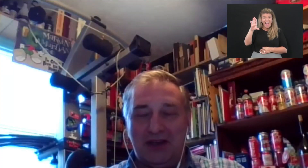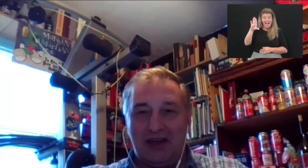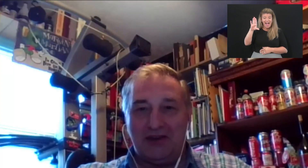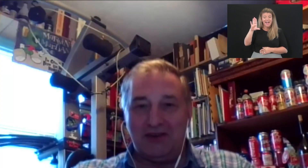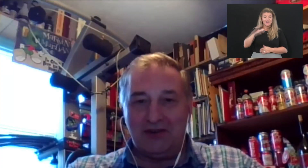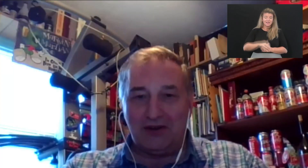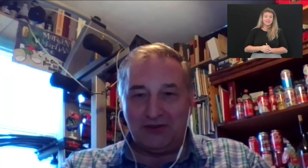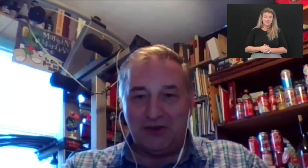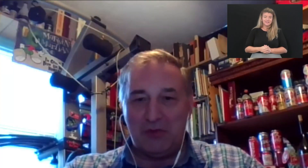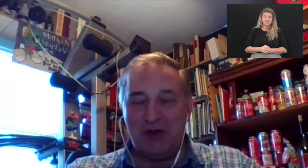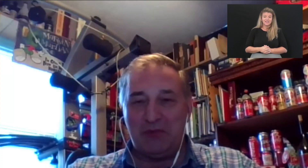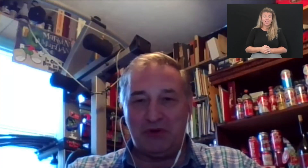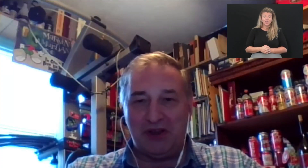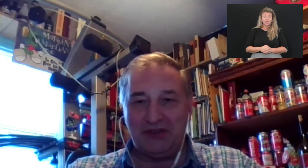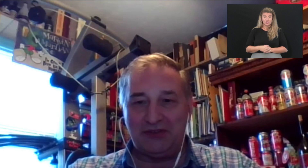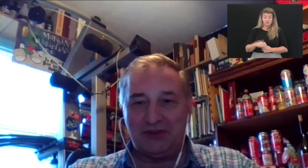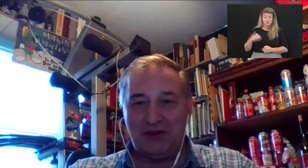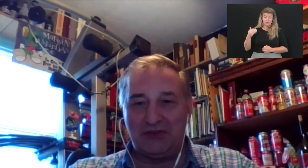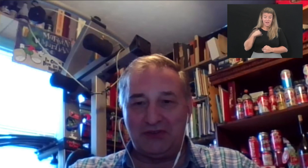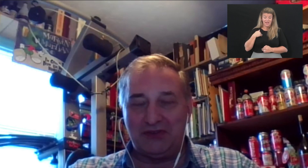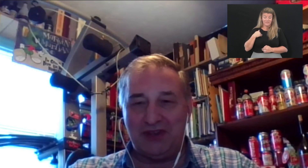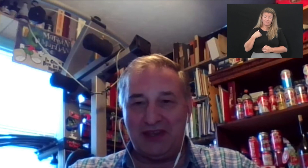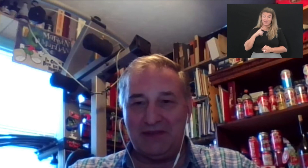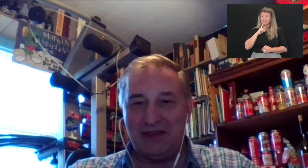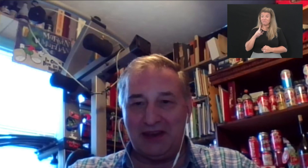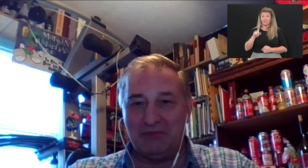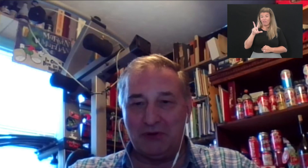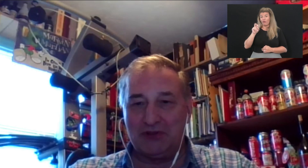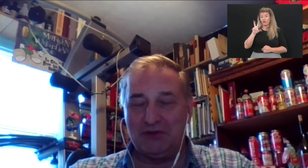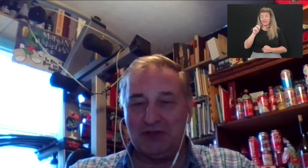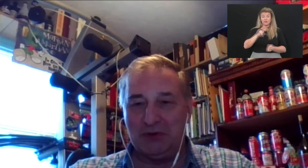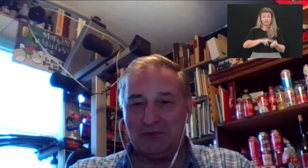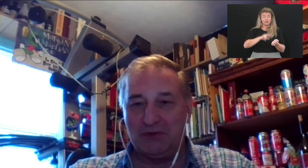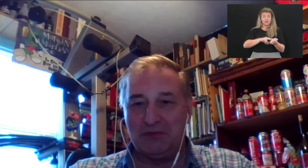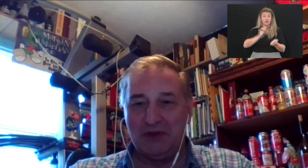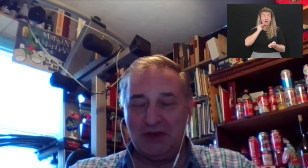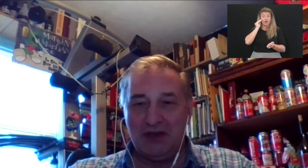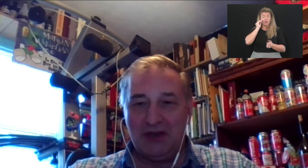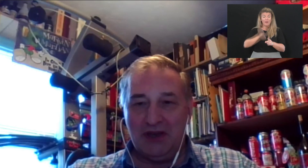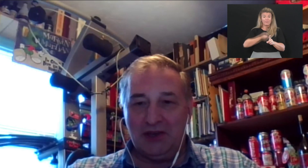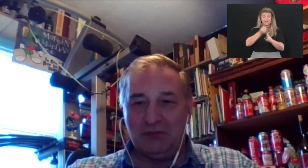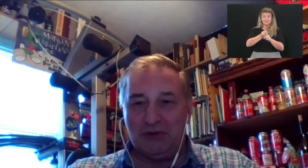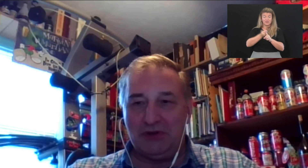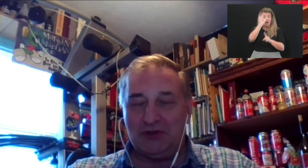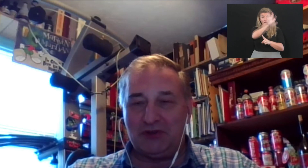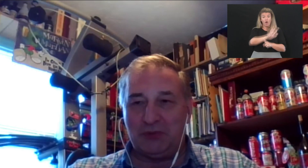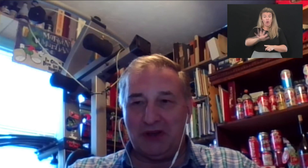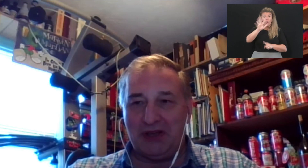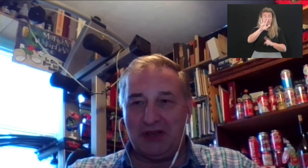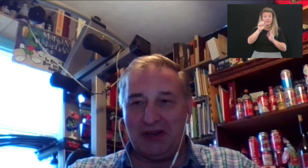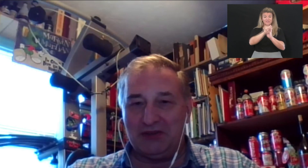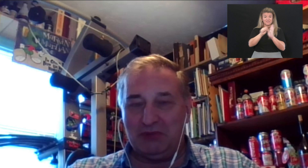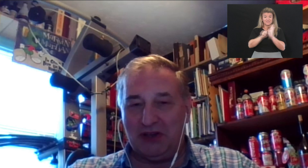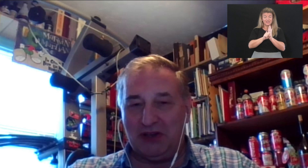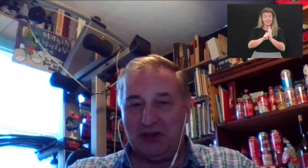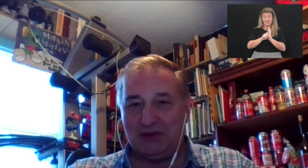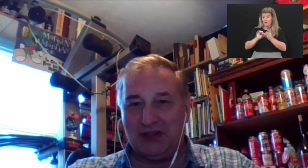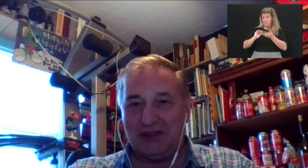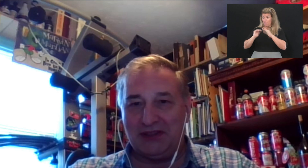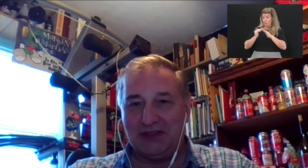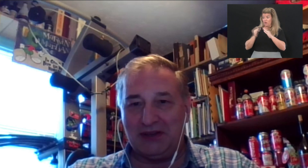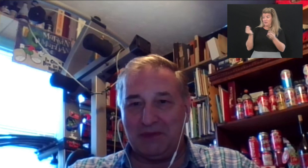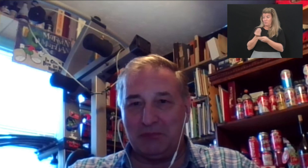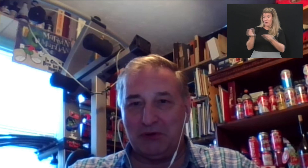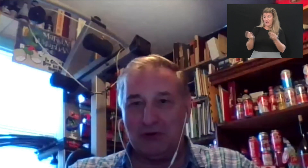30 nursing home outbreaks across the state, and most of it coming from community spread, is it possible